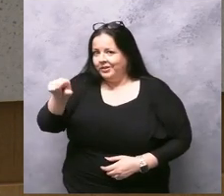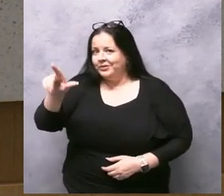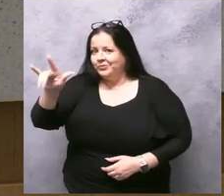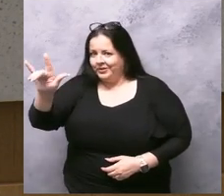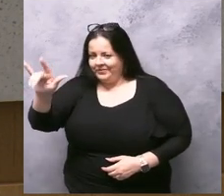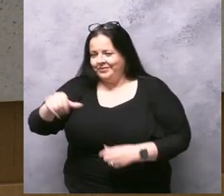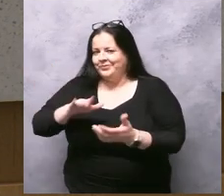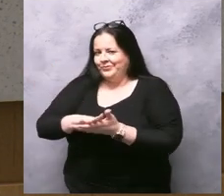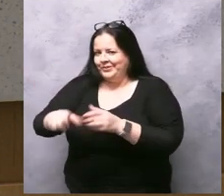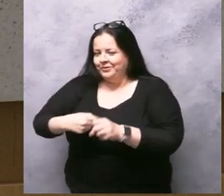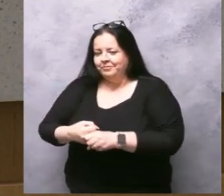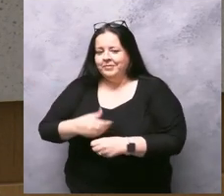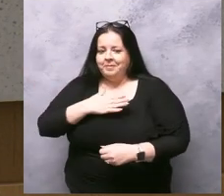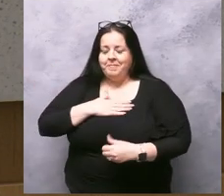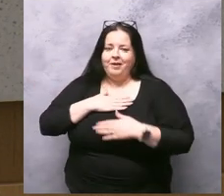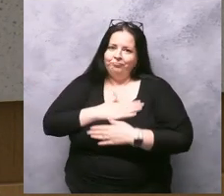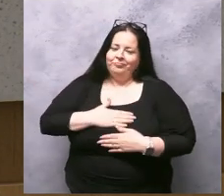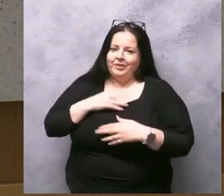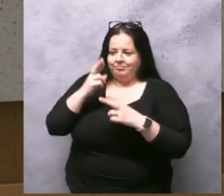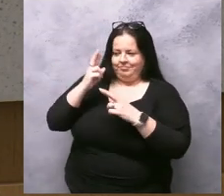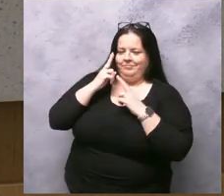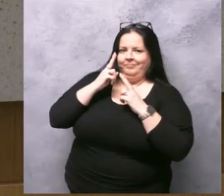pleasure to and my honor to recommend her.